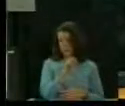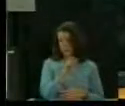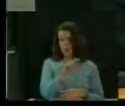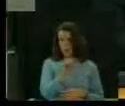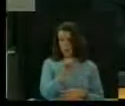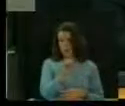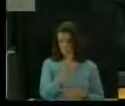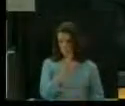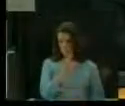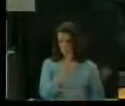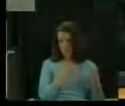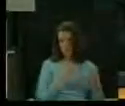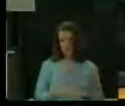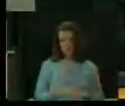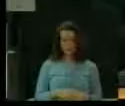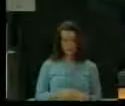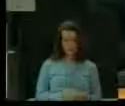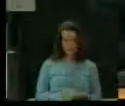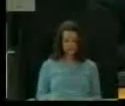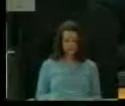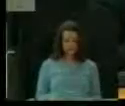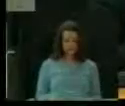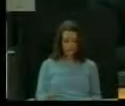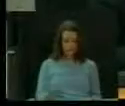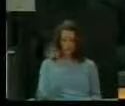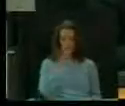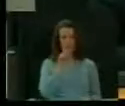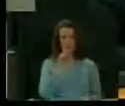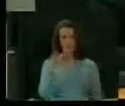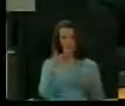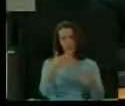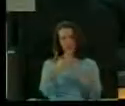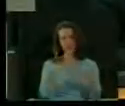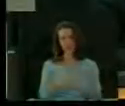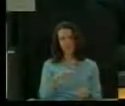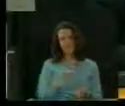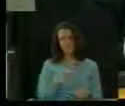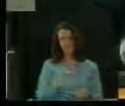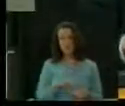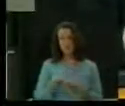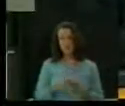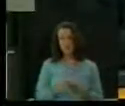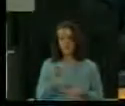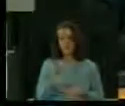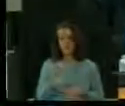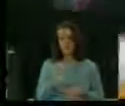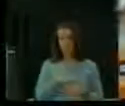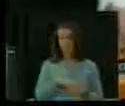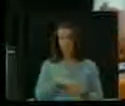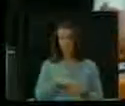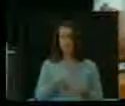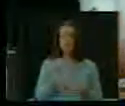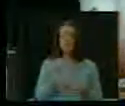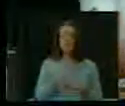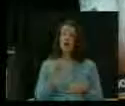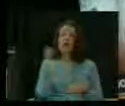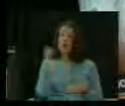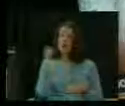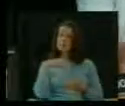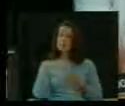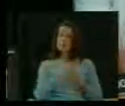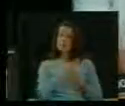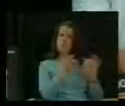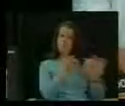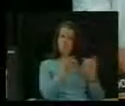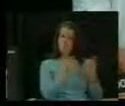Five from this body is what Commissioner Trammell's motion is. And I guess we need to do roll call starting in the 9th